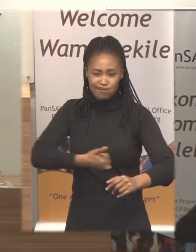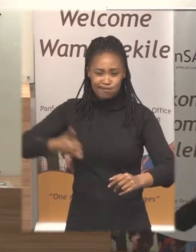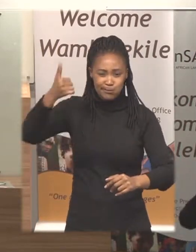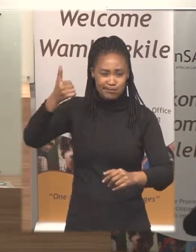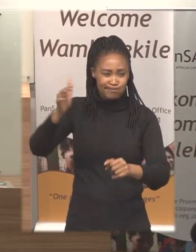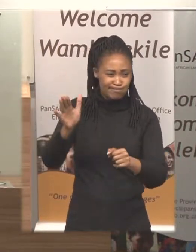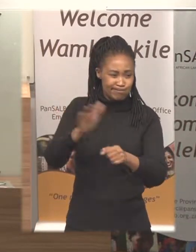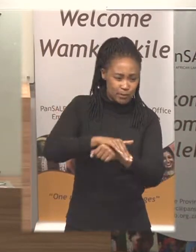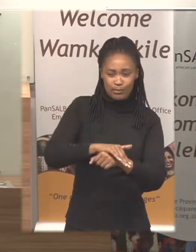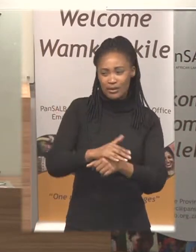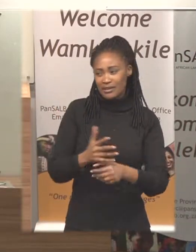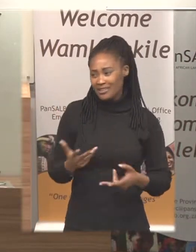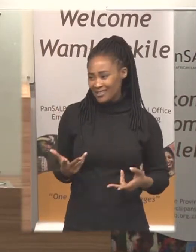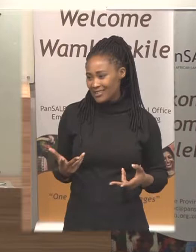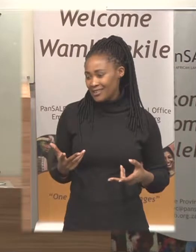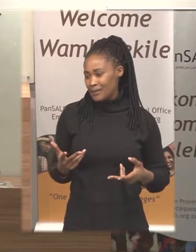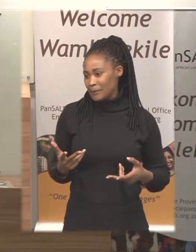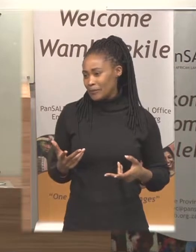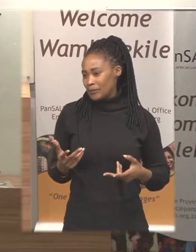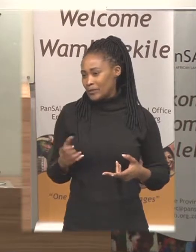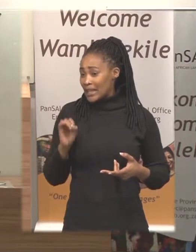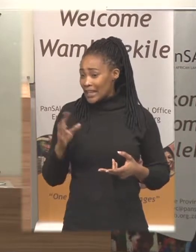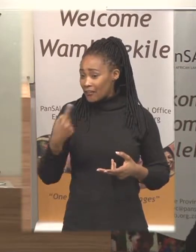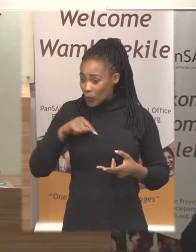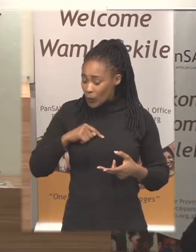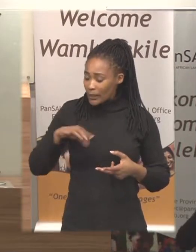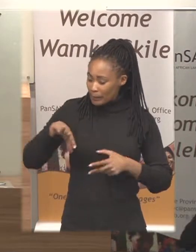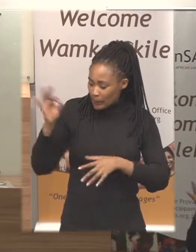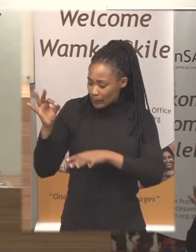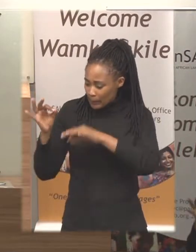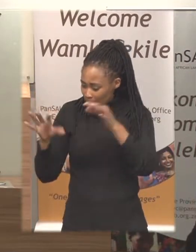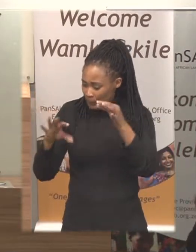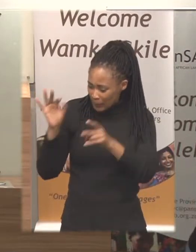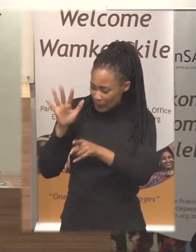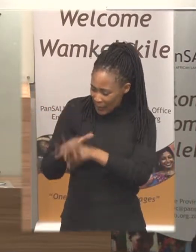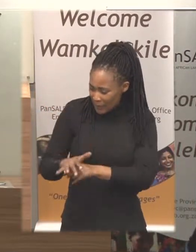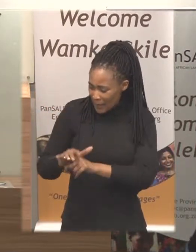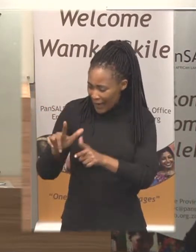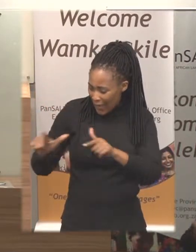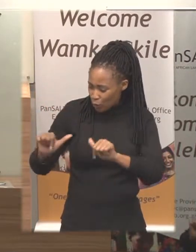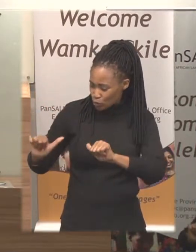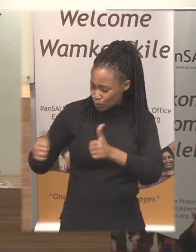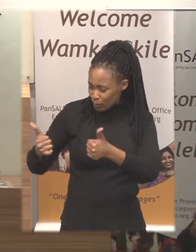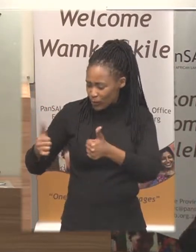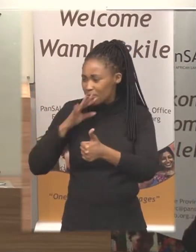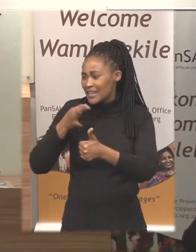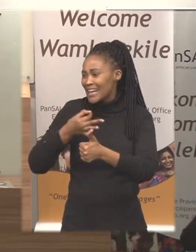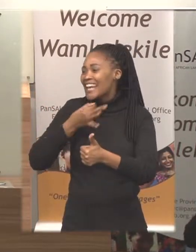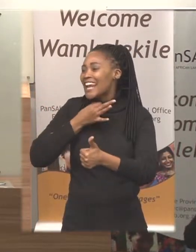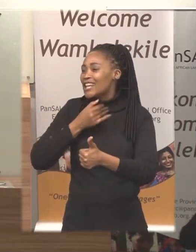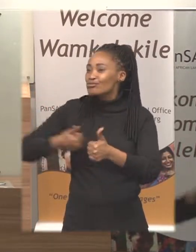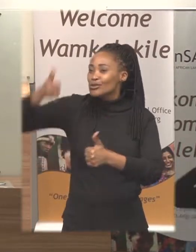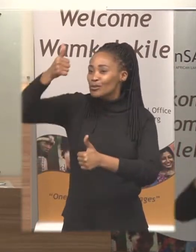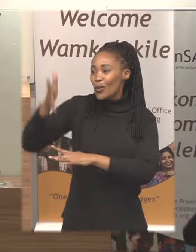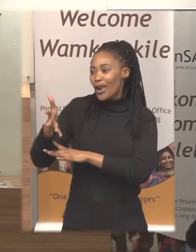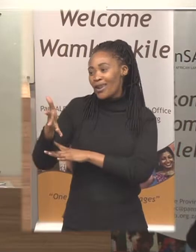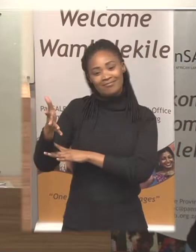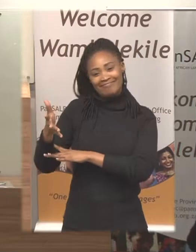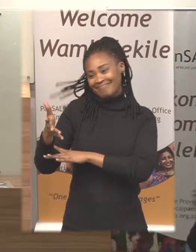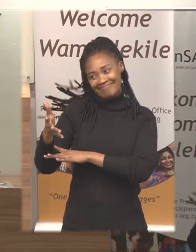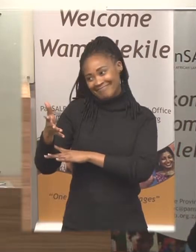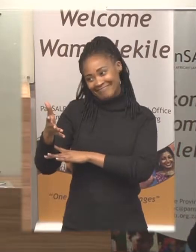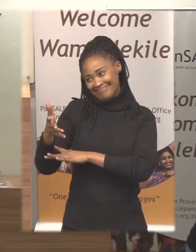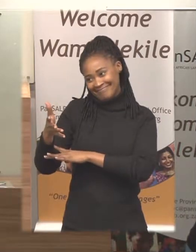growing if we had been making that kind of impact. So the issues of language have not had the attention